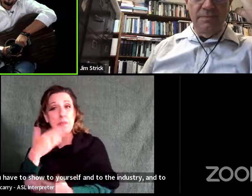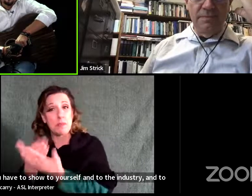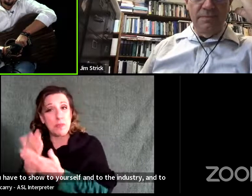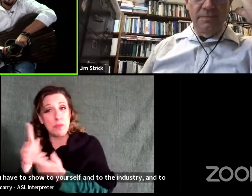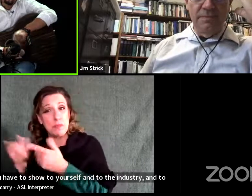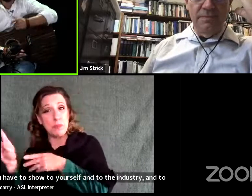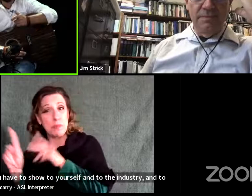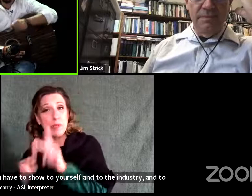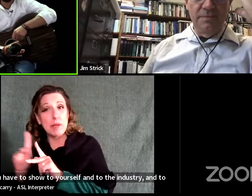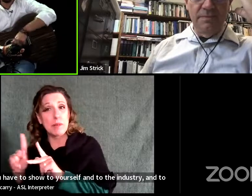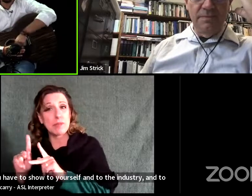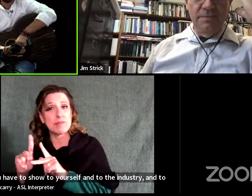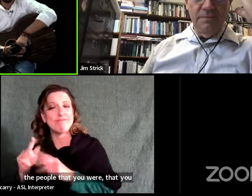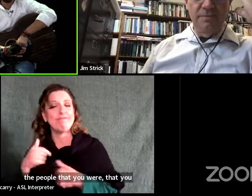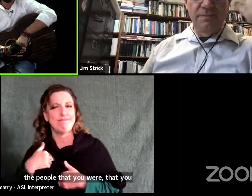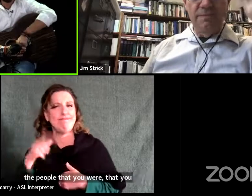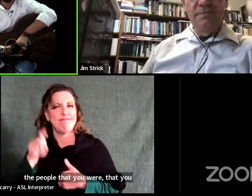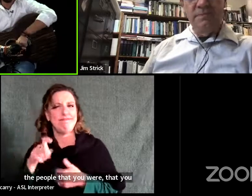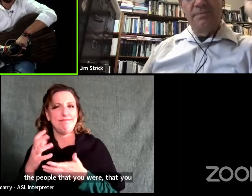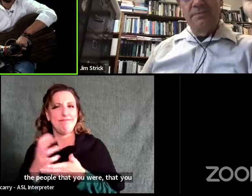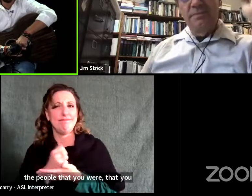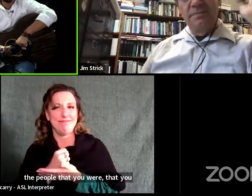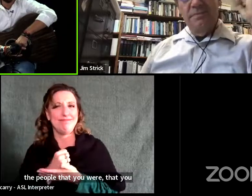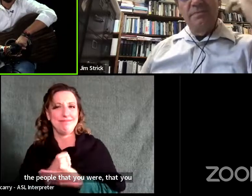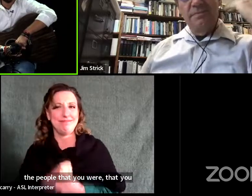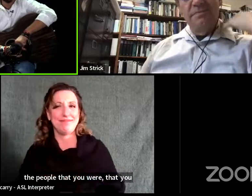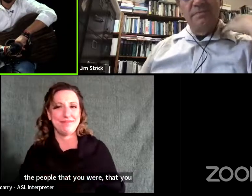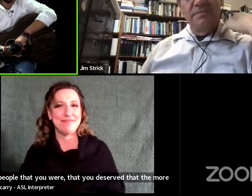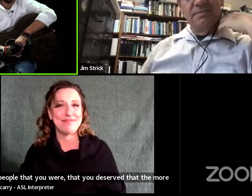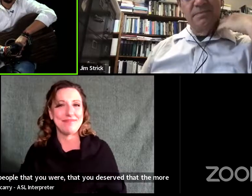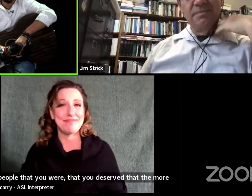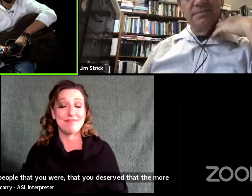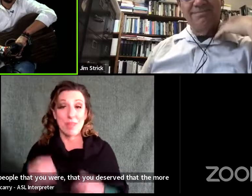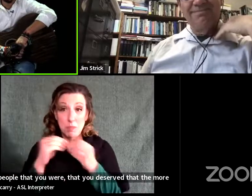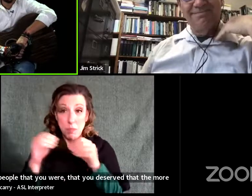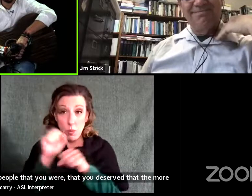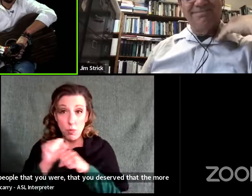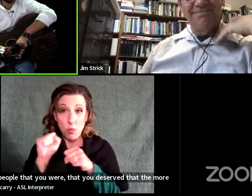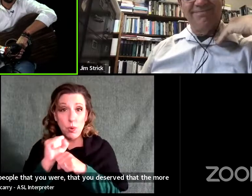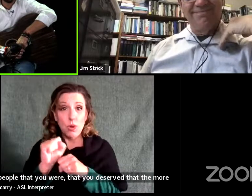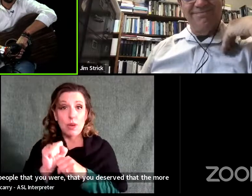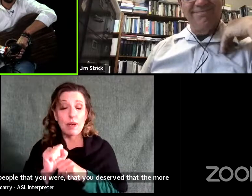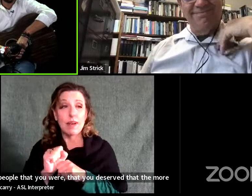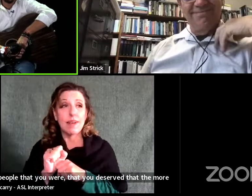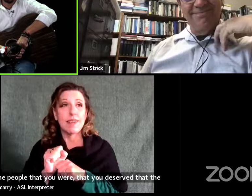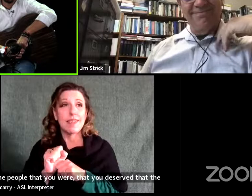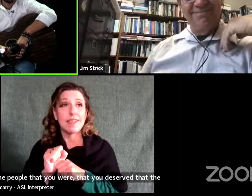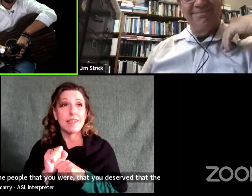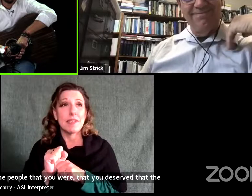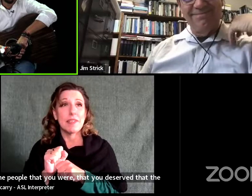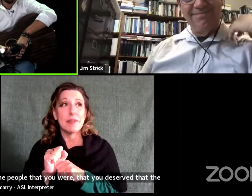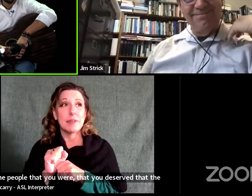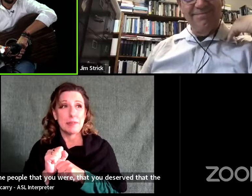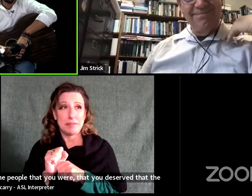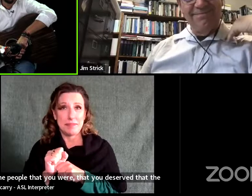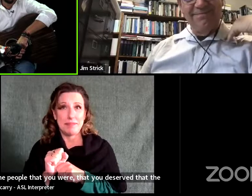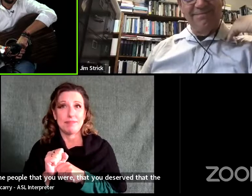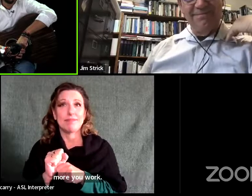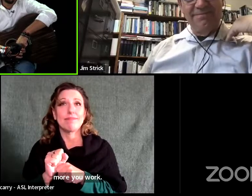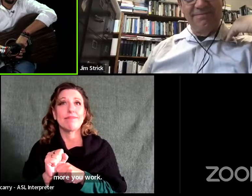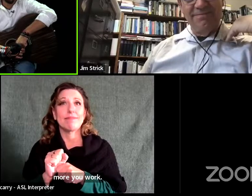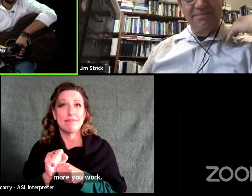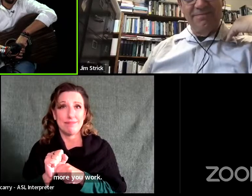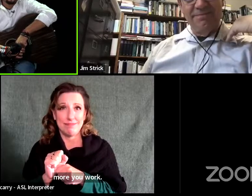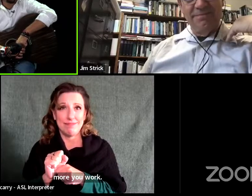were that you deserved that. So the more you work, it's the more you can